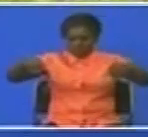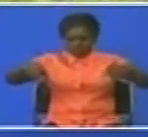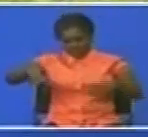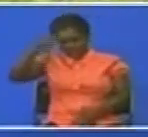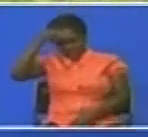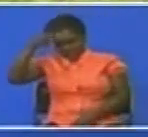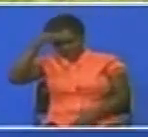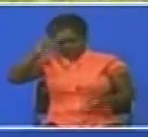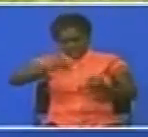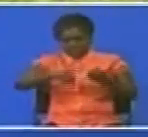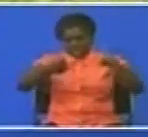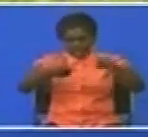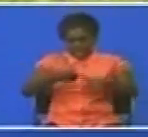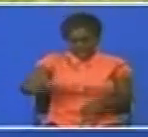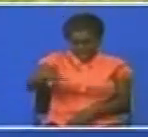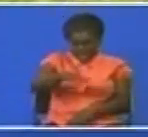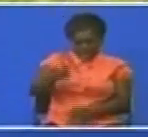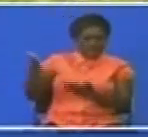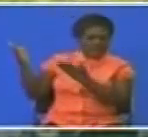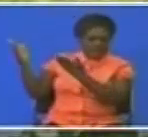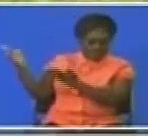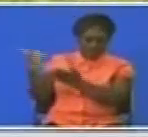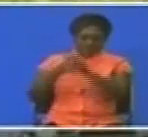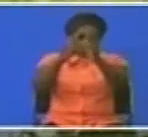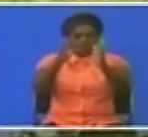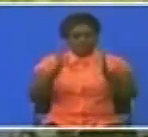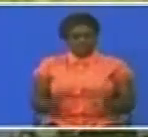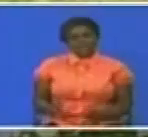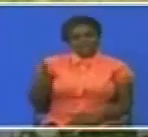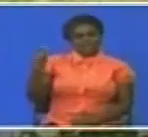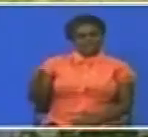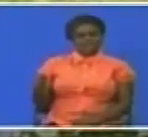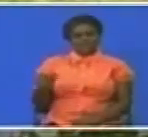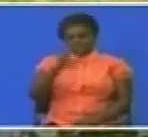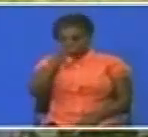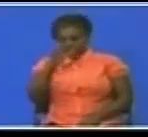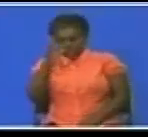education standards in this region. Carol Nderi, KTN News, Nyeri County.